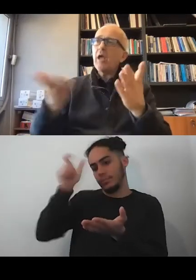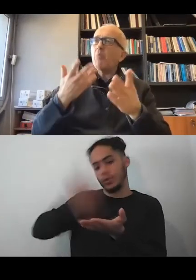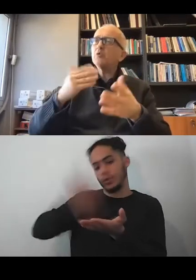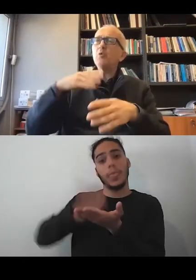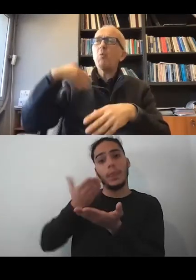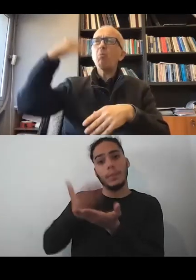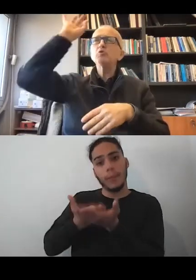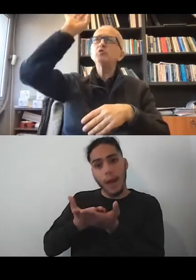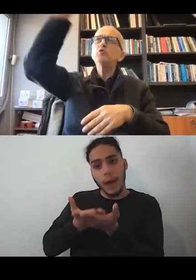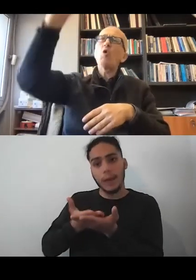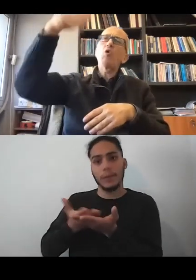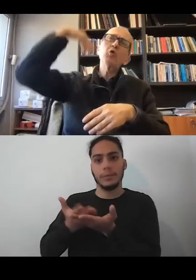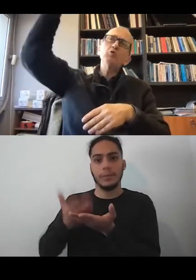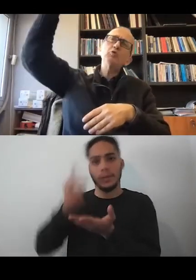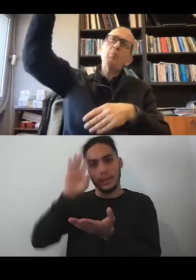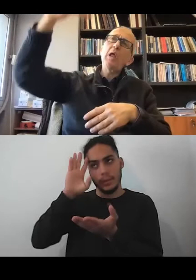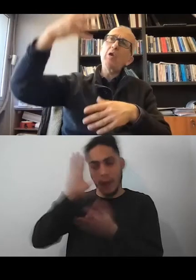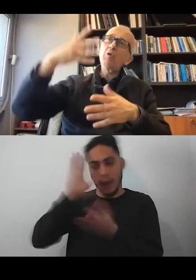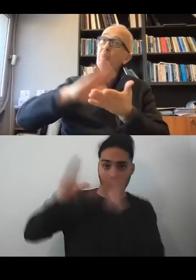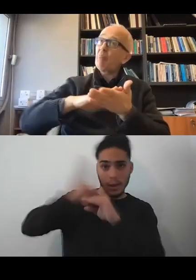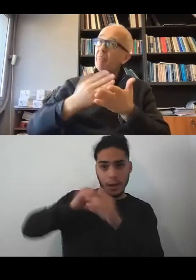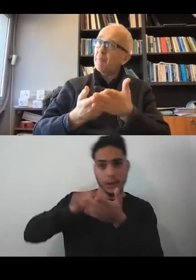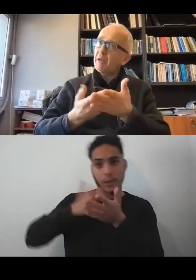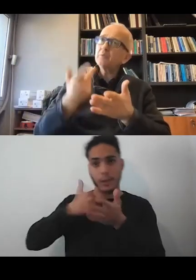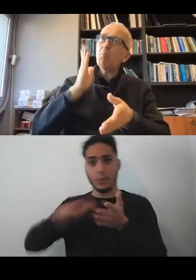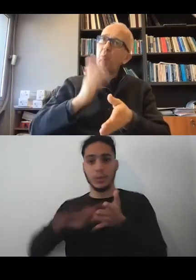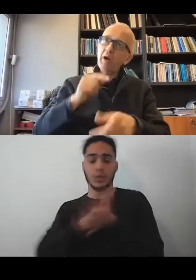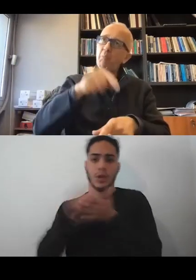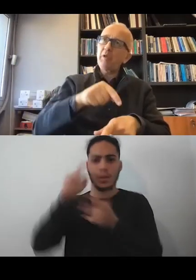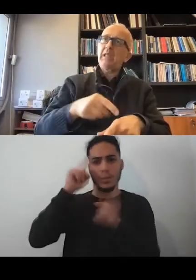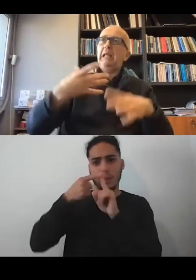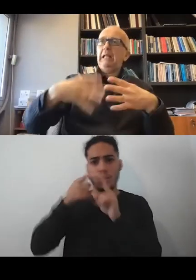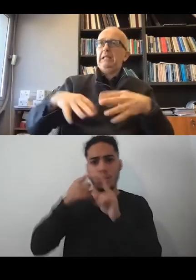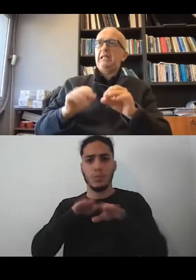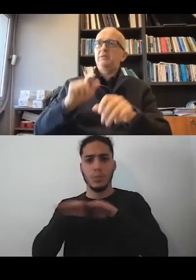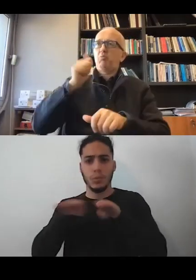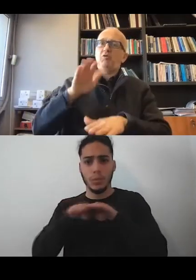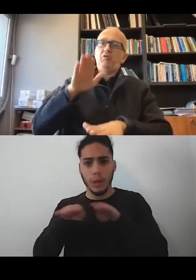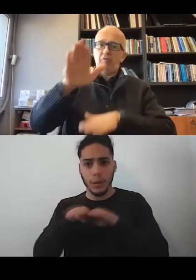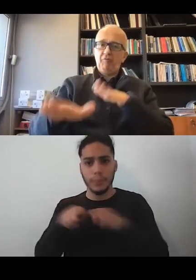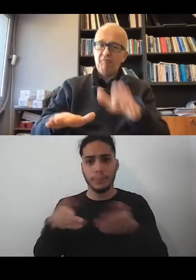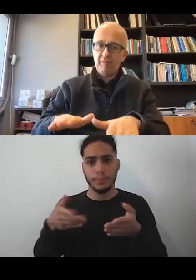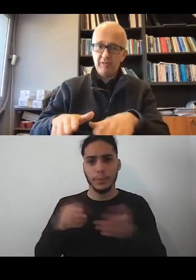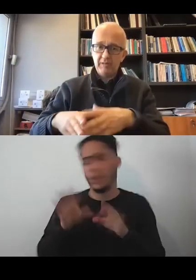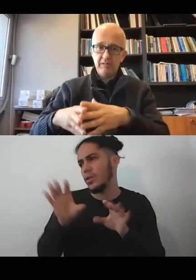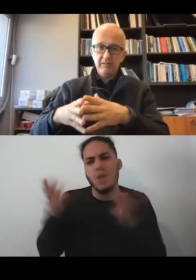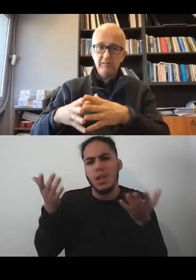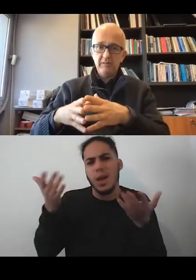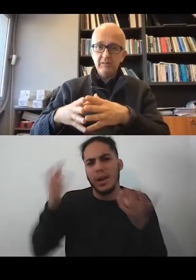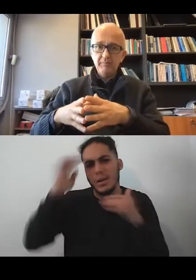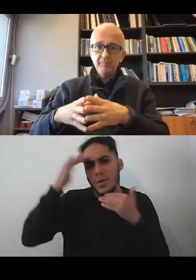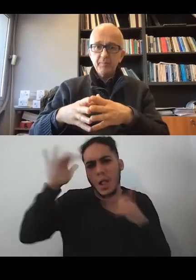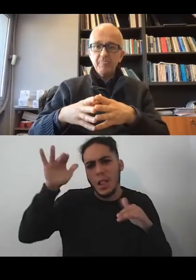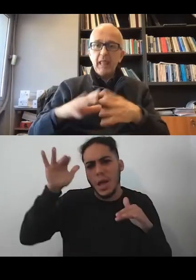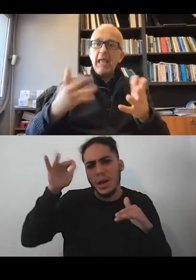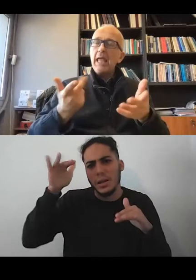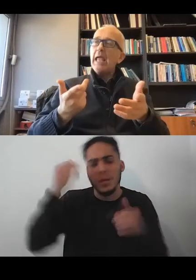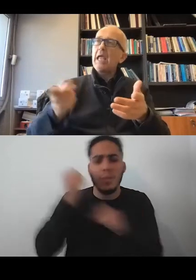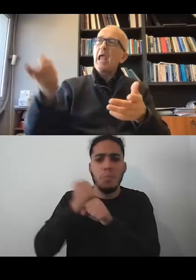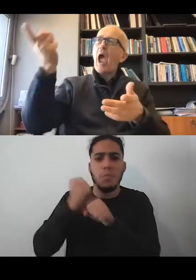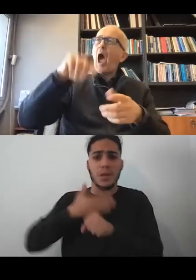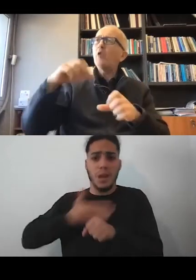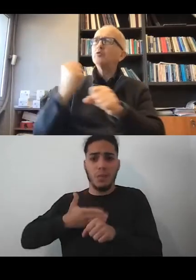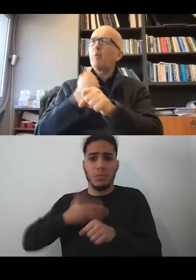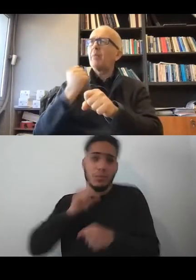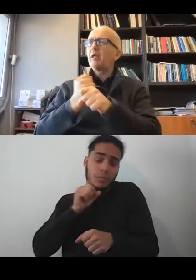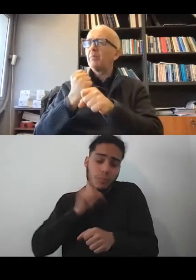more, and any other profession that, well, can profit from skills in sign language.